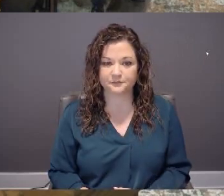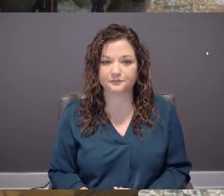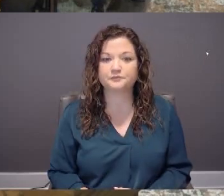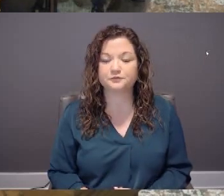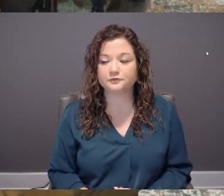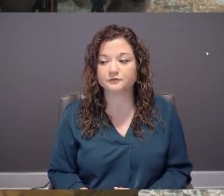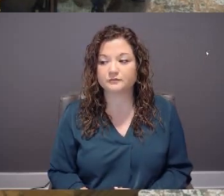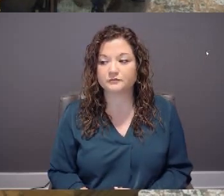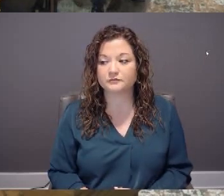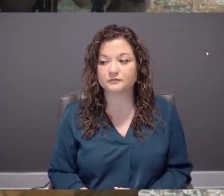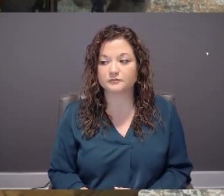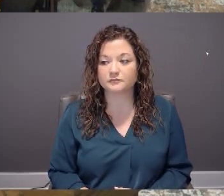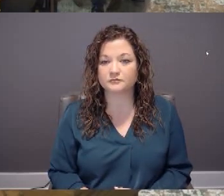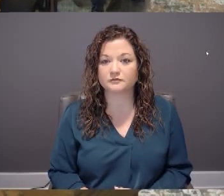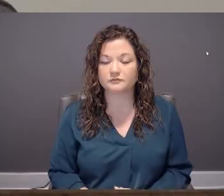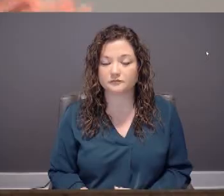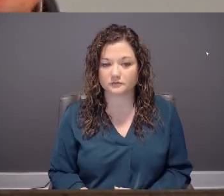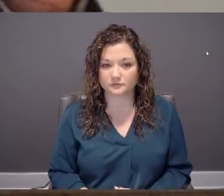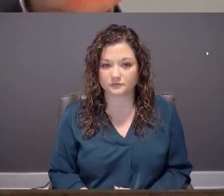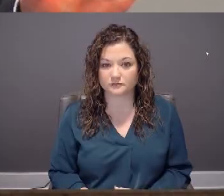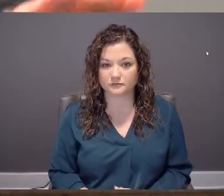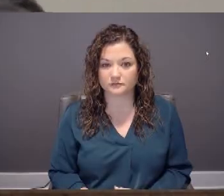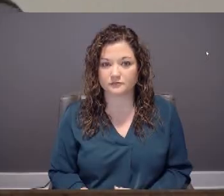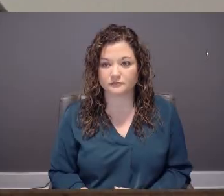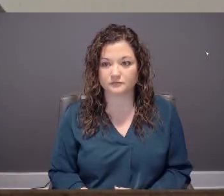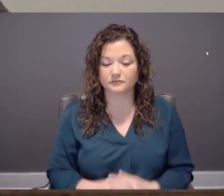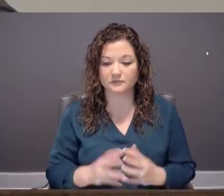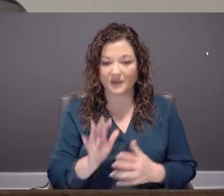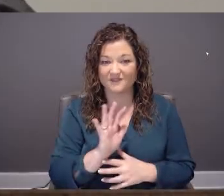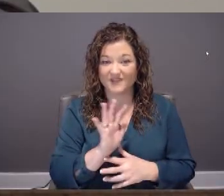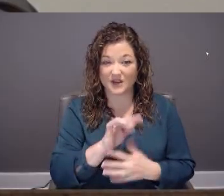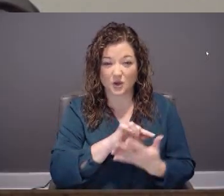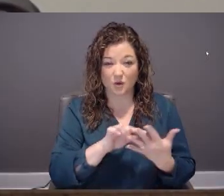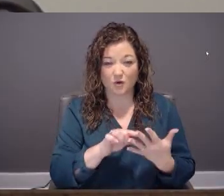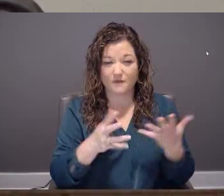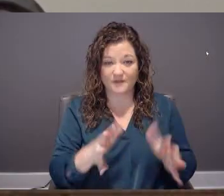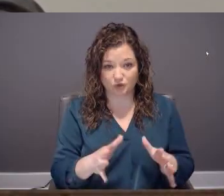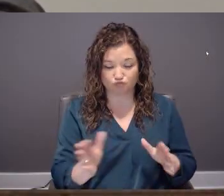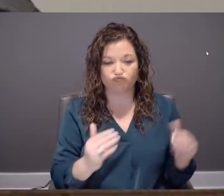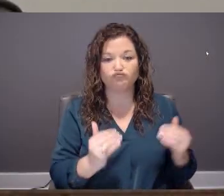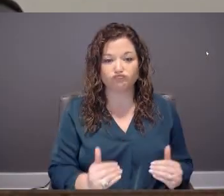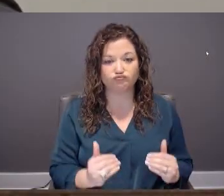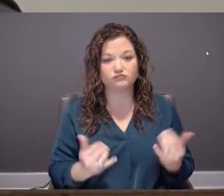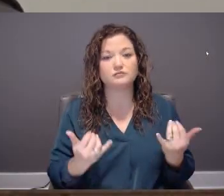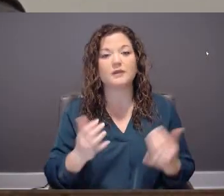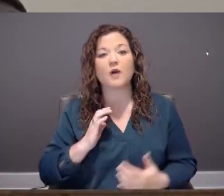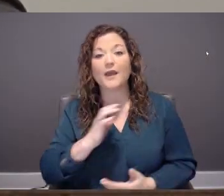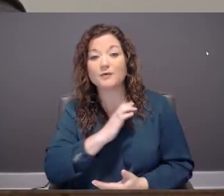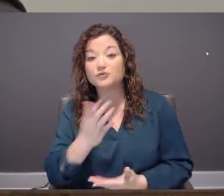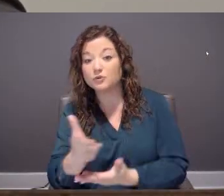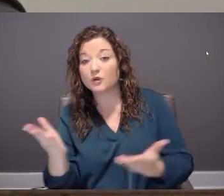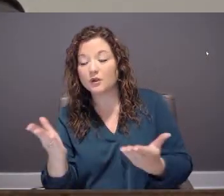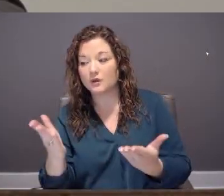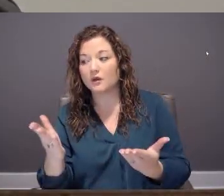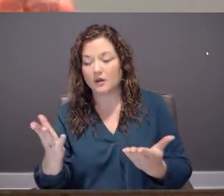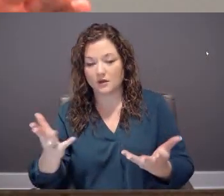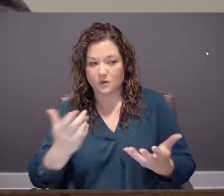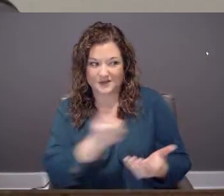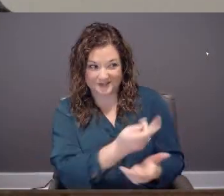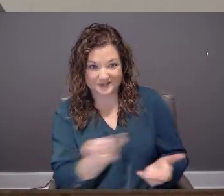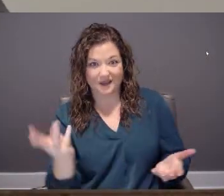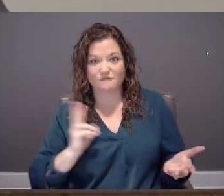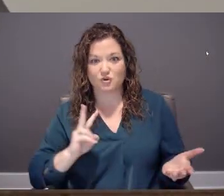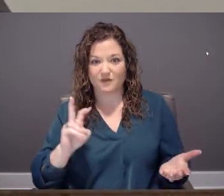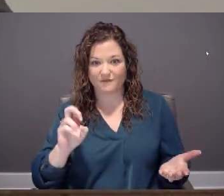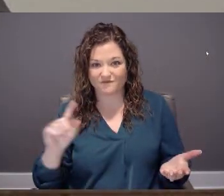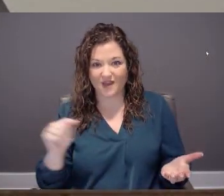Council, we got several veterans in the room, and I would like them to stand and be acknowledged, and those at the back